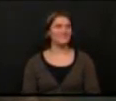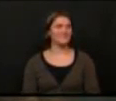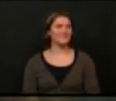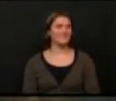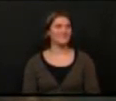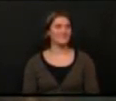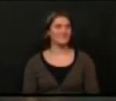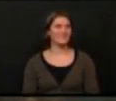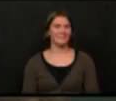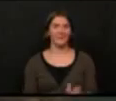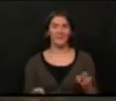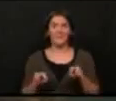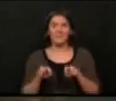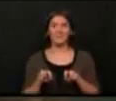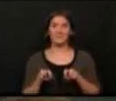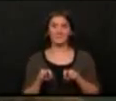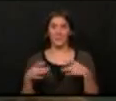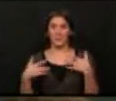Sign in, please.